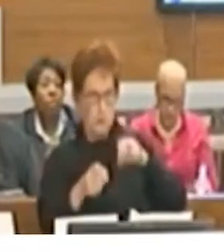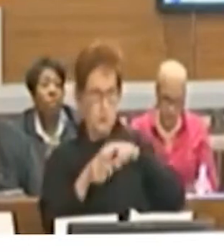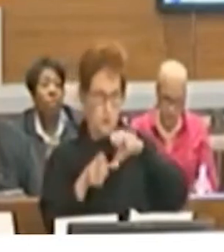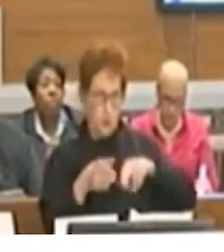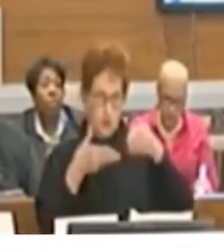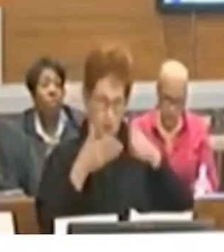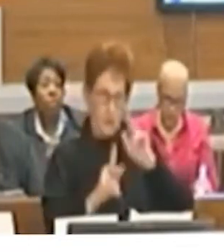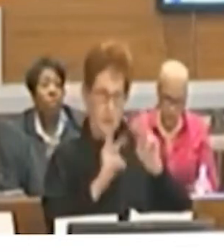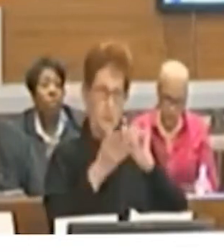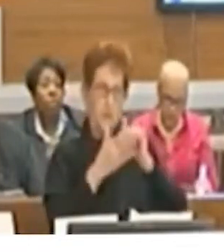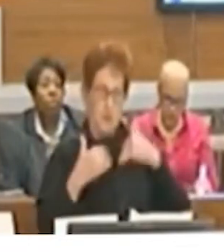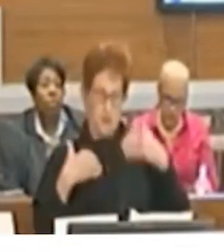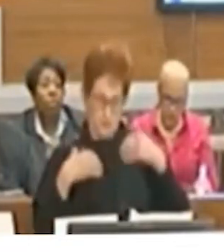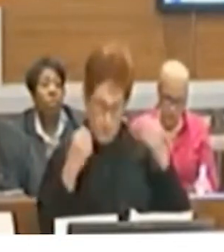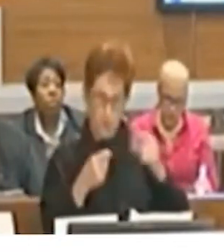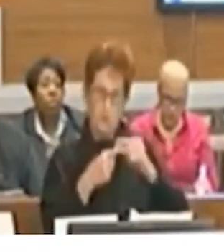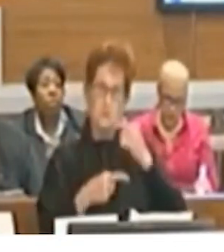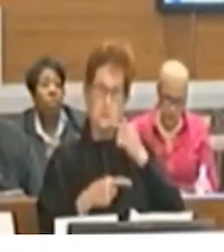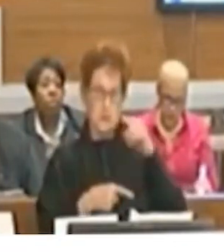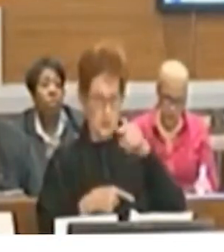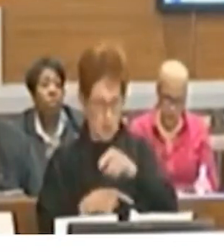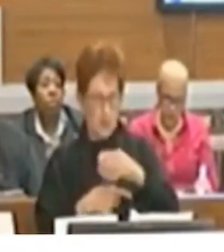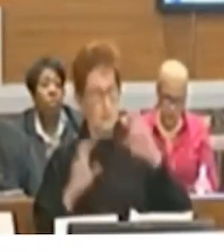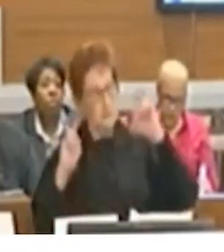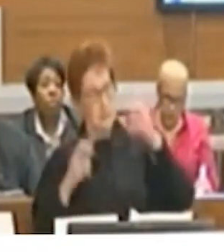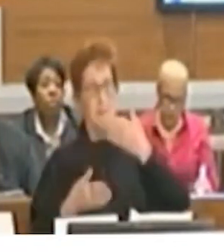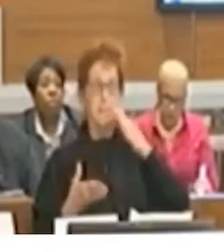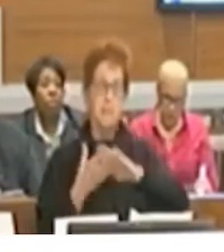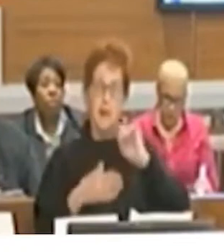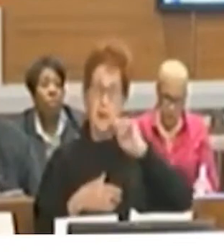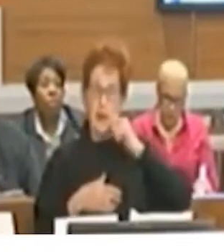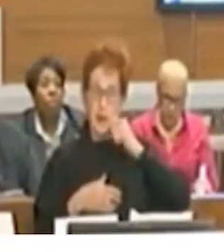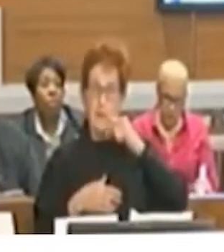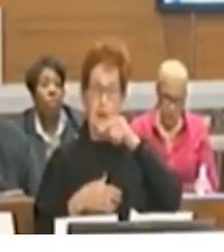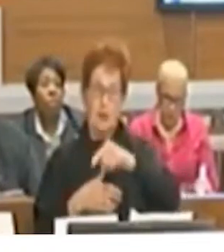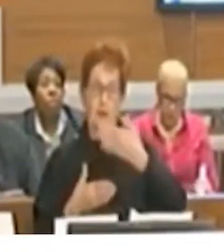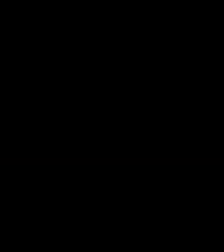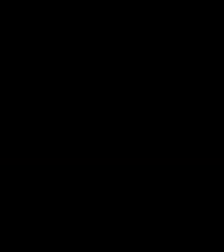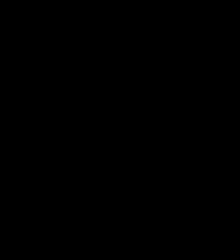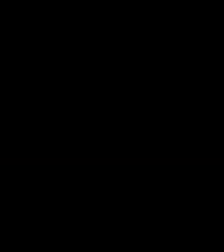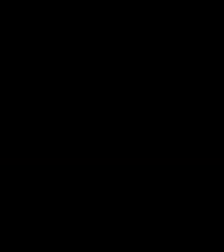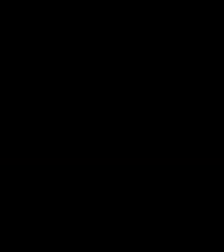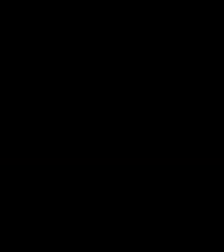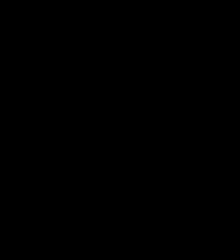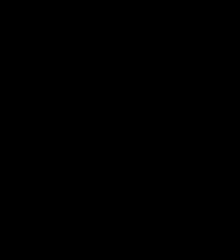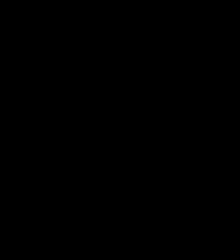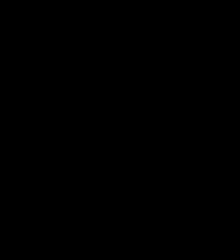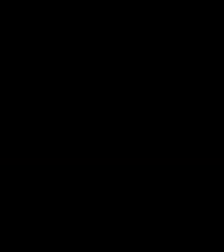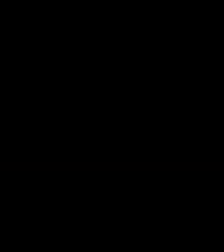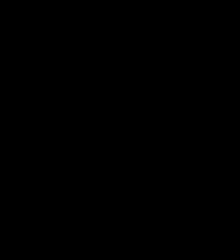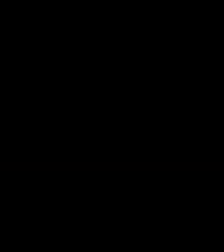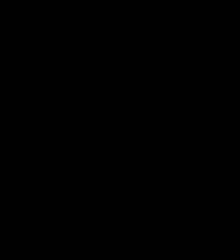who have the courage to say that he is a bad apple and bad apples spoil the bunch. If you talk to young